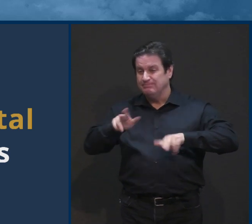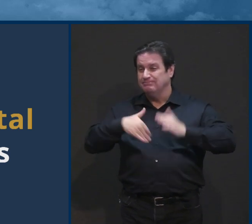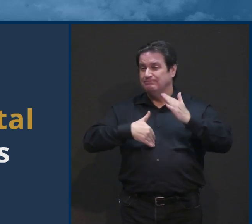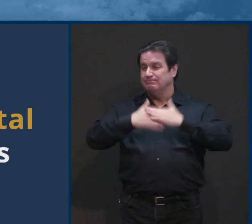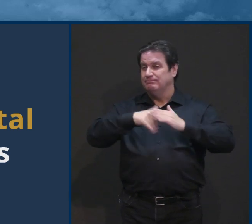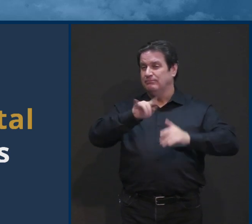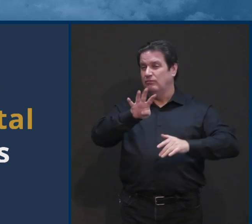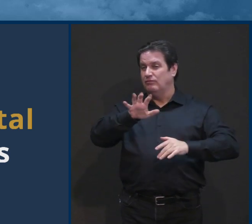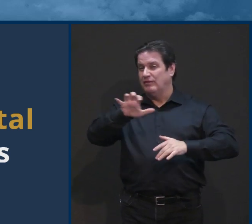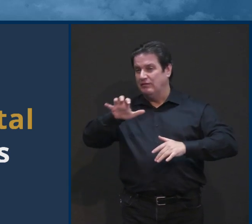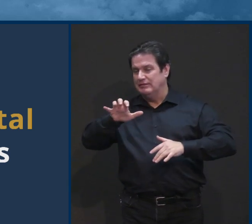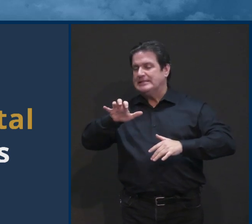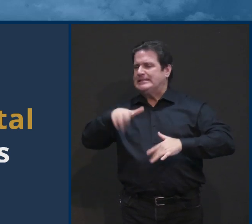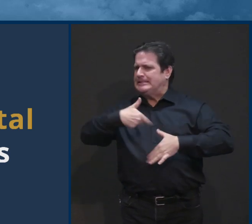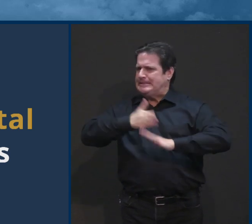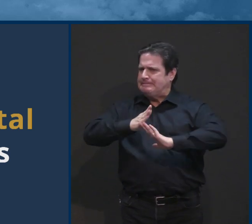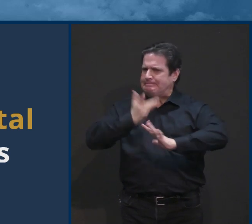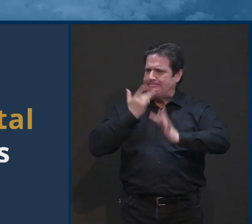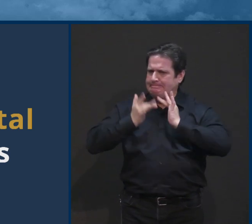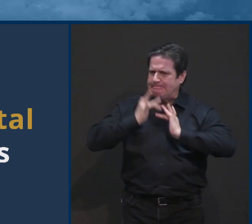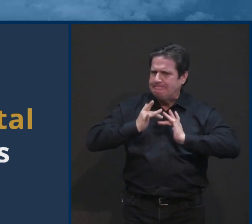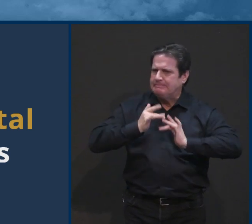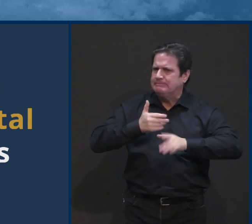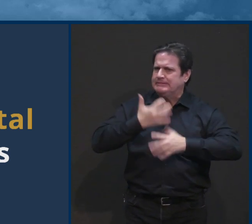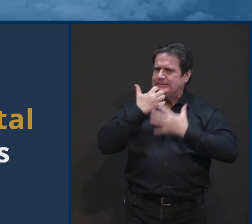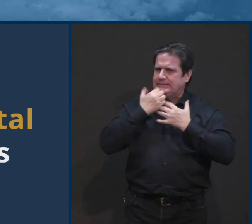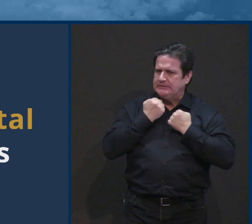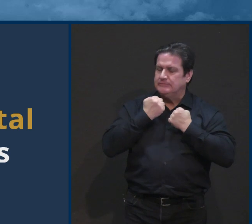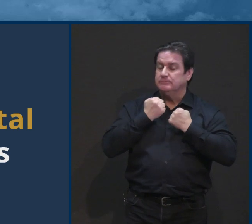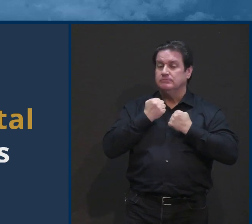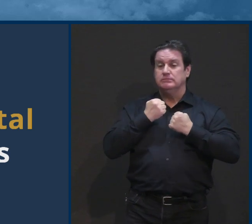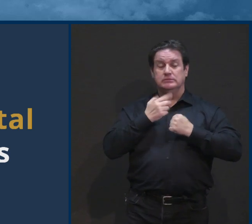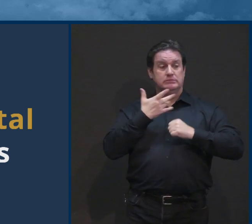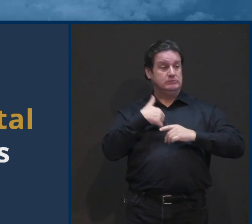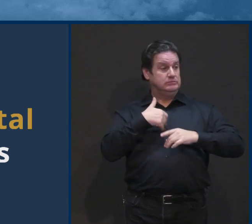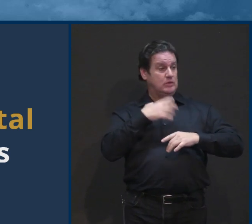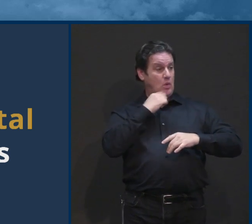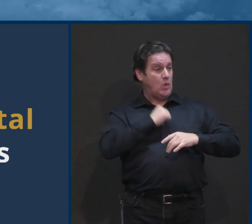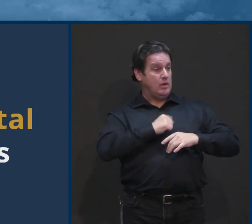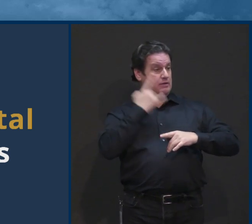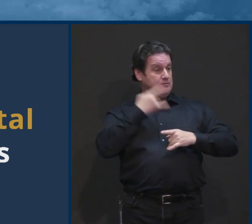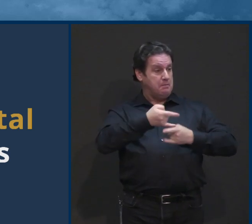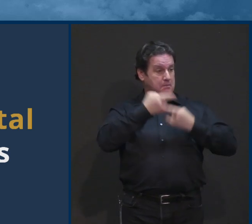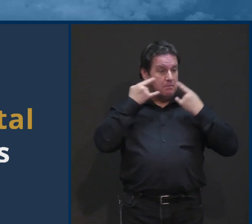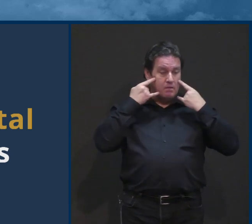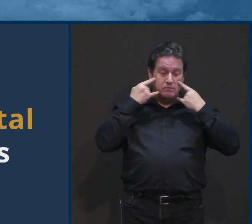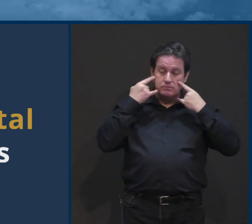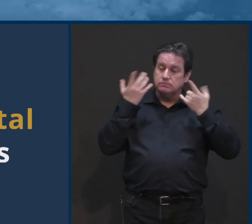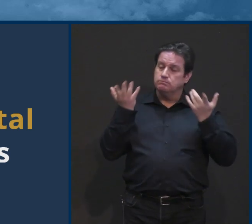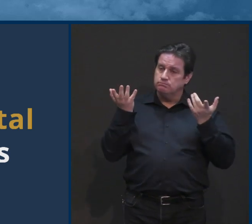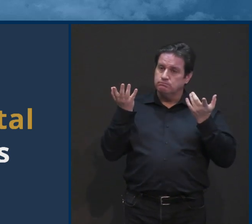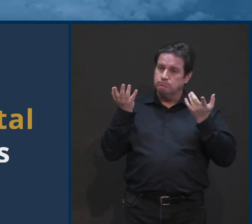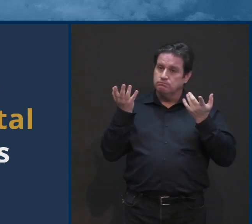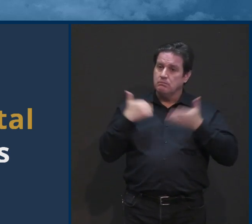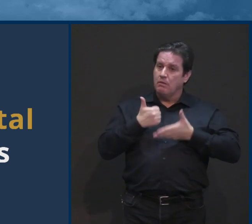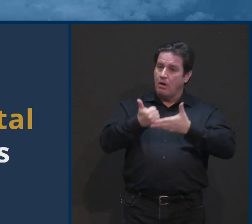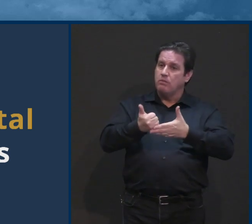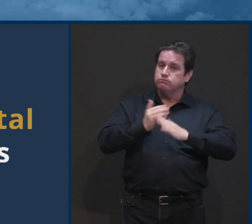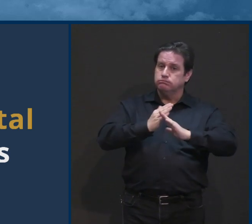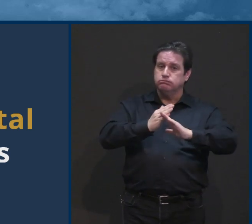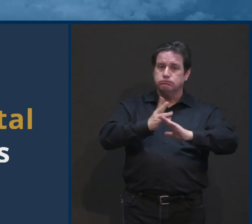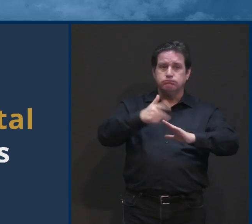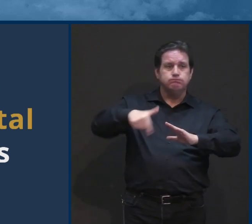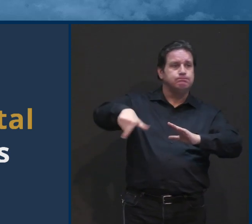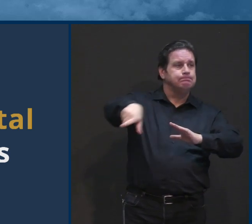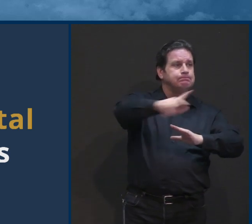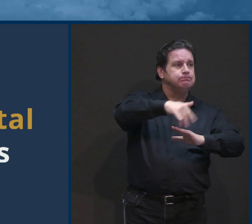a hand in that. Whether you're part of a vulnerable population or not, if you're wearing your mask, you're helping protect